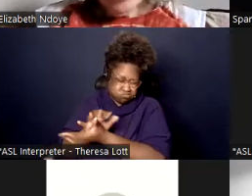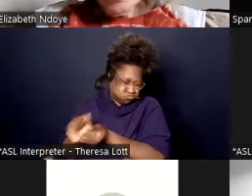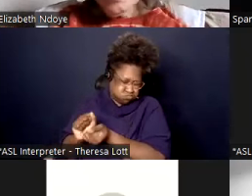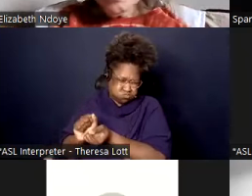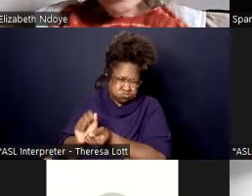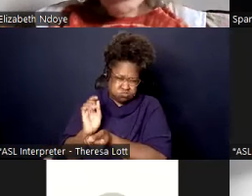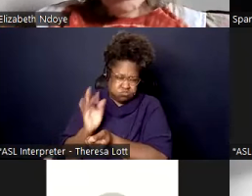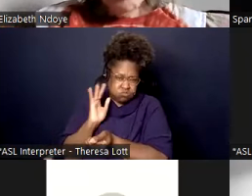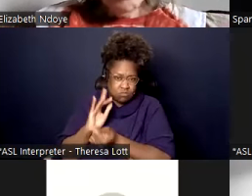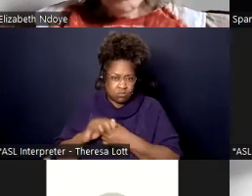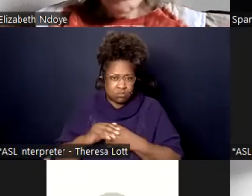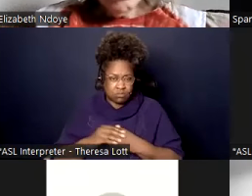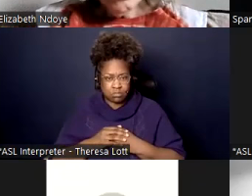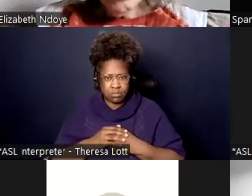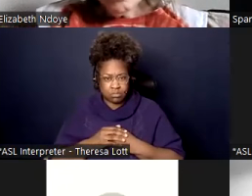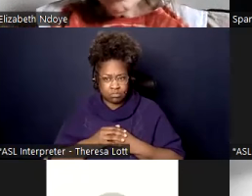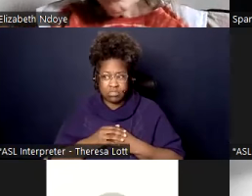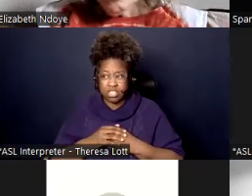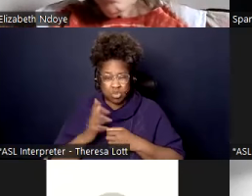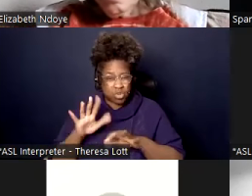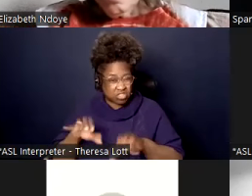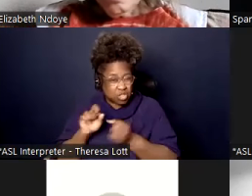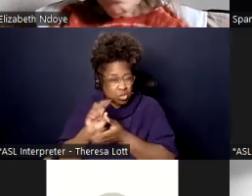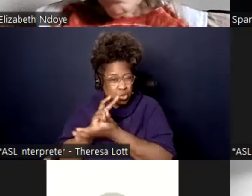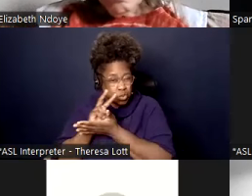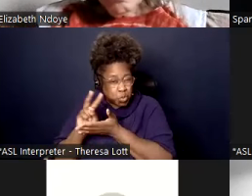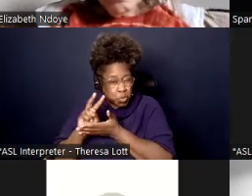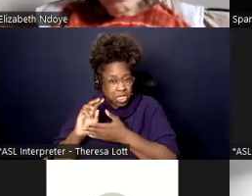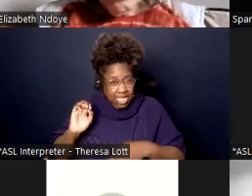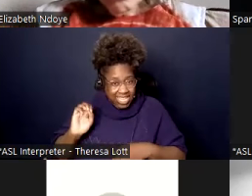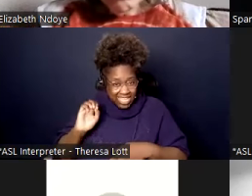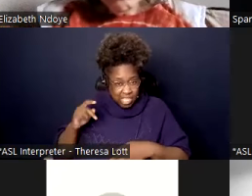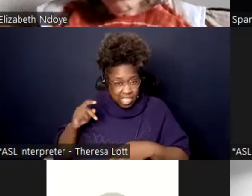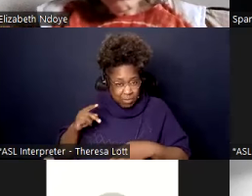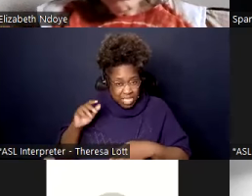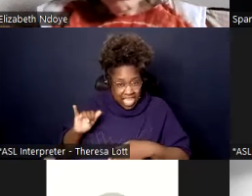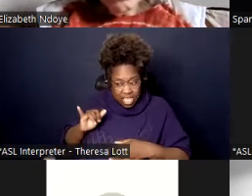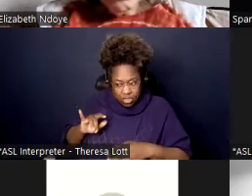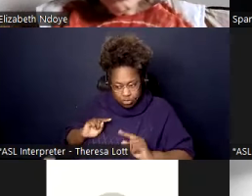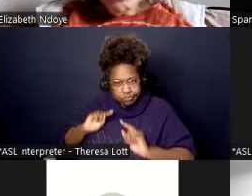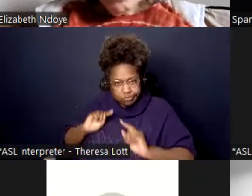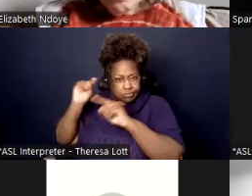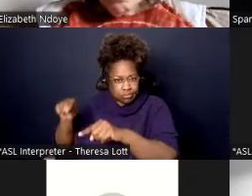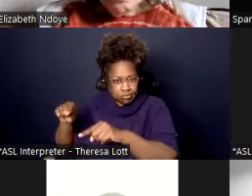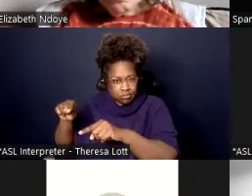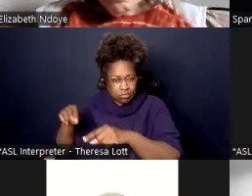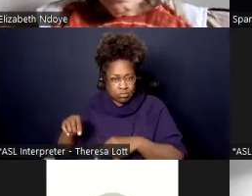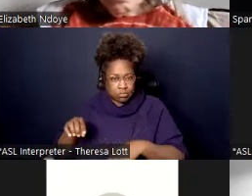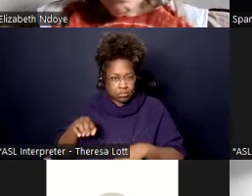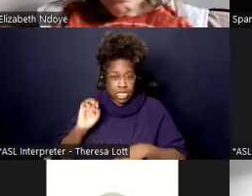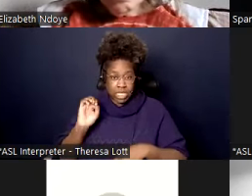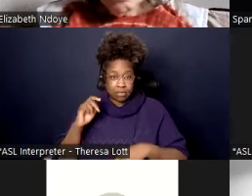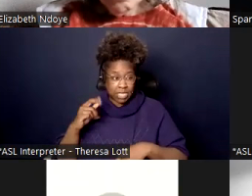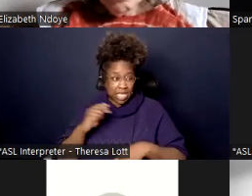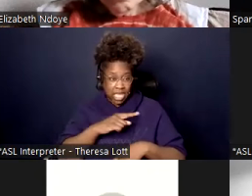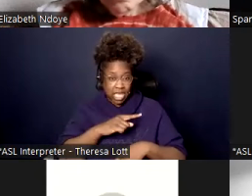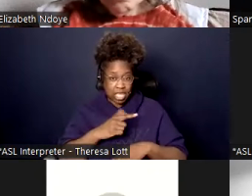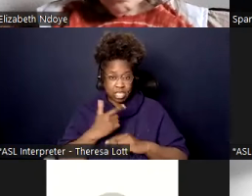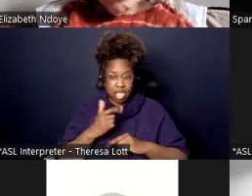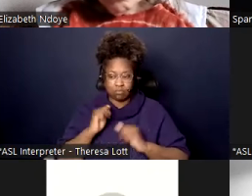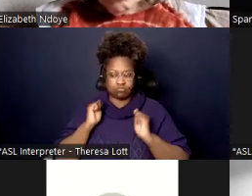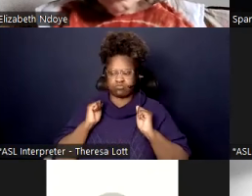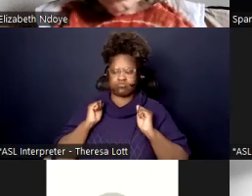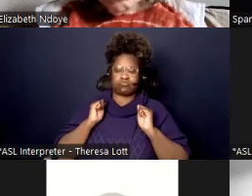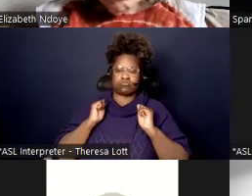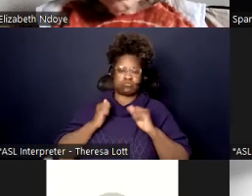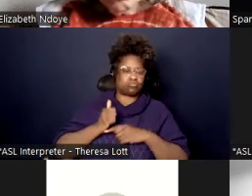it took 2 weeks for the EPA to come out. The DEP didn't refuse to come out at the time. That